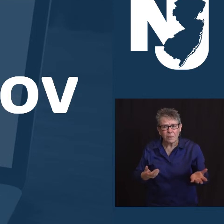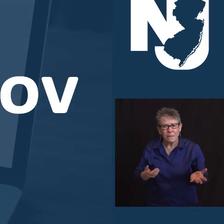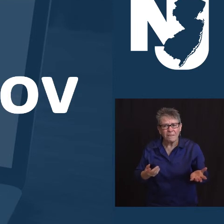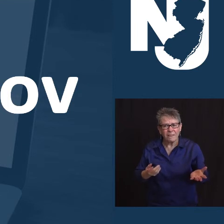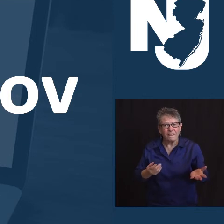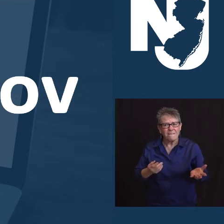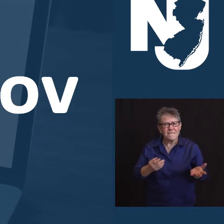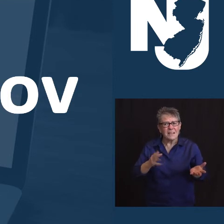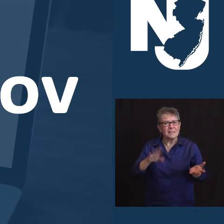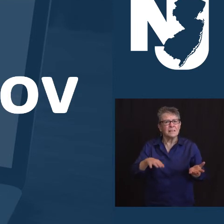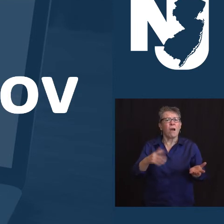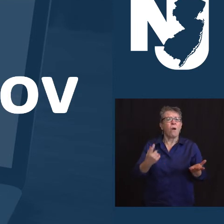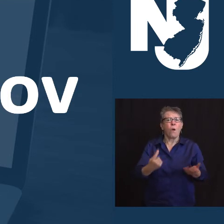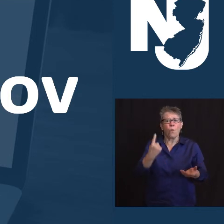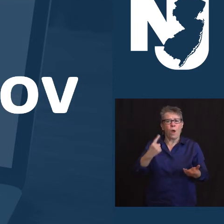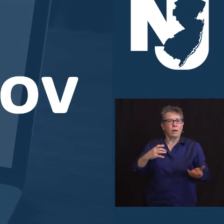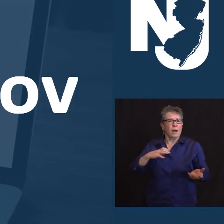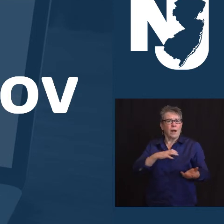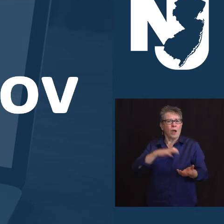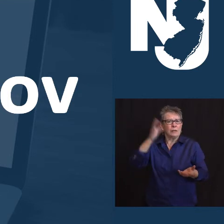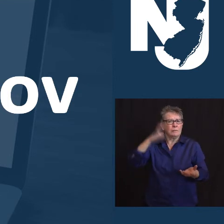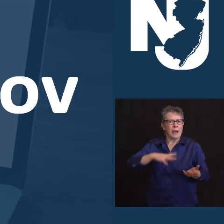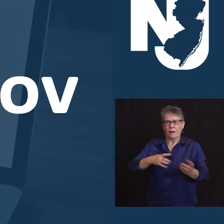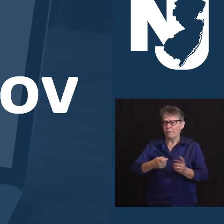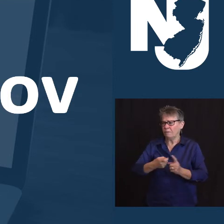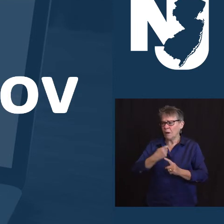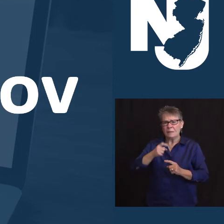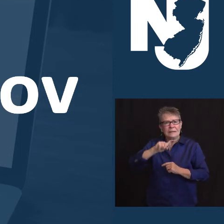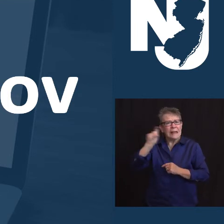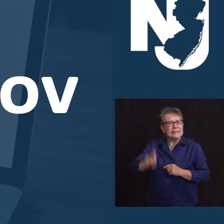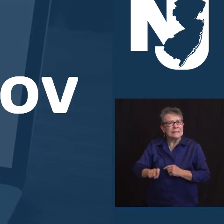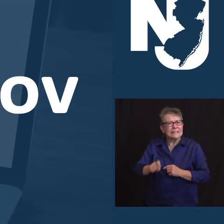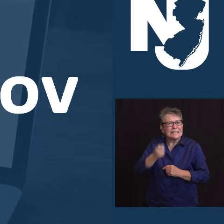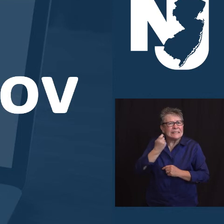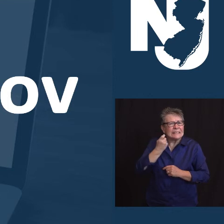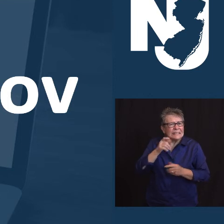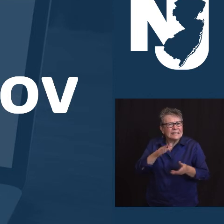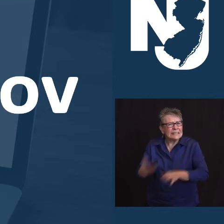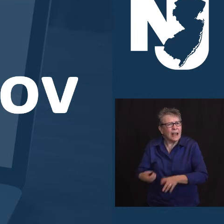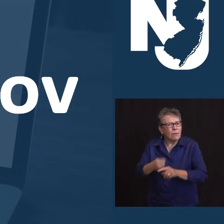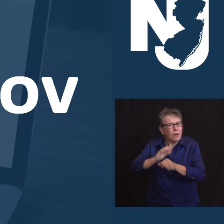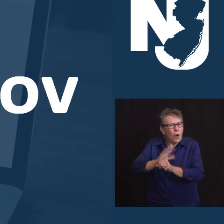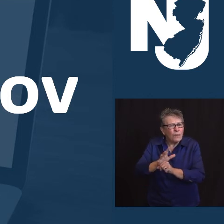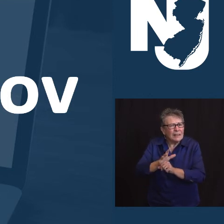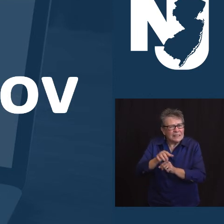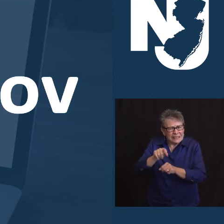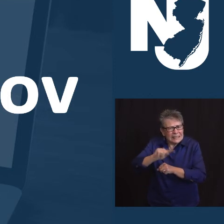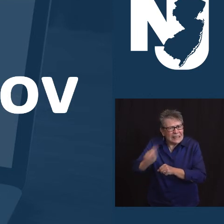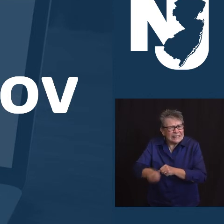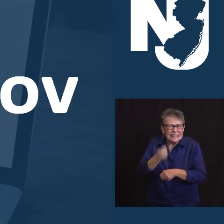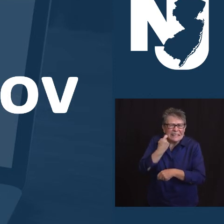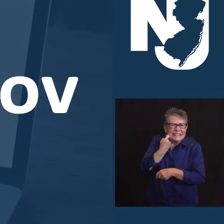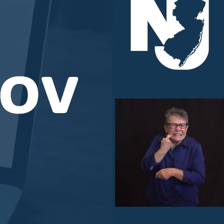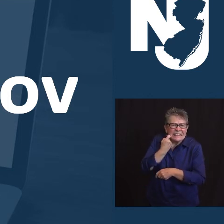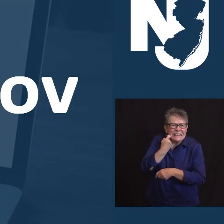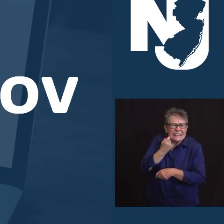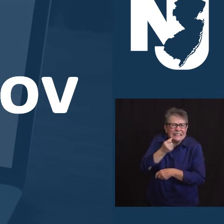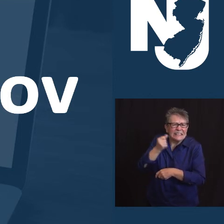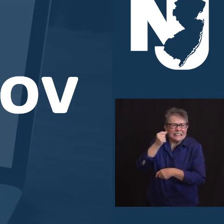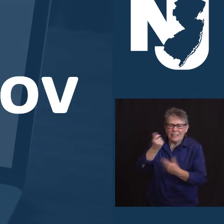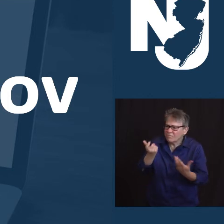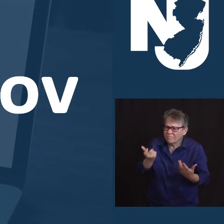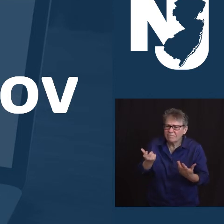in our state, in every person we talk about, This is a life that was lived, a life that's